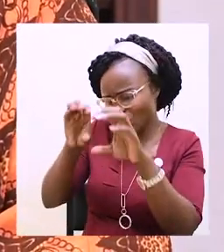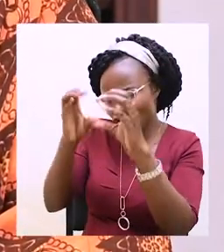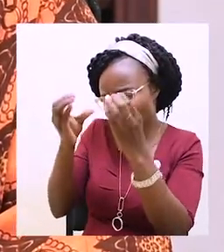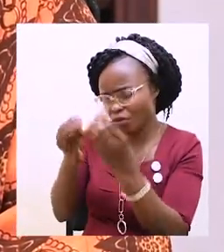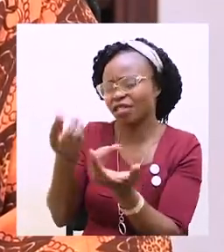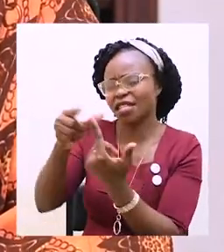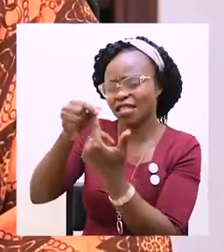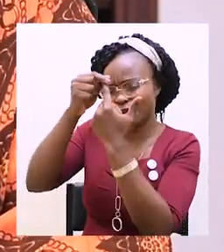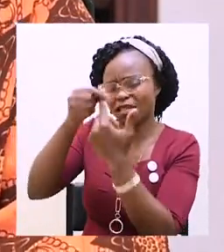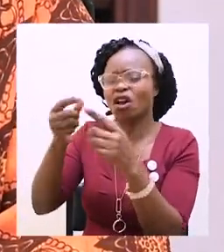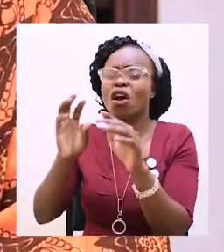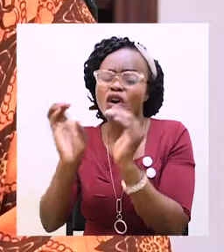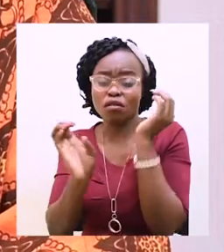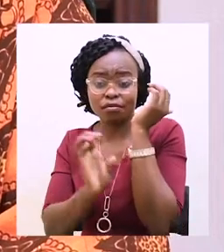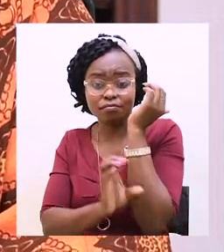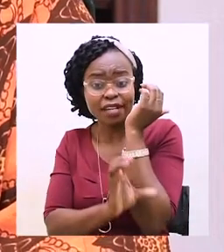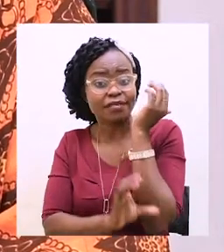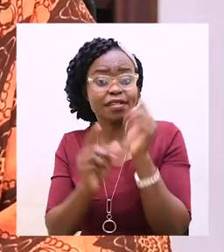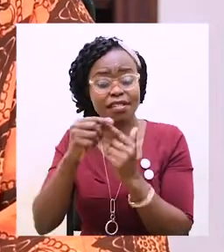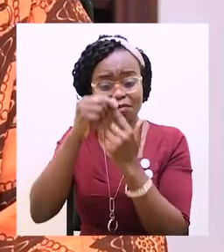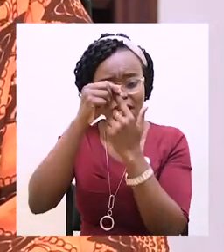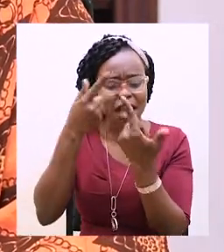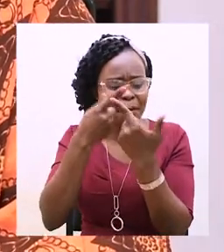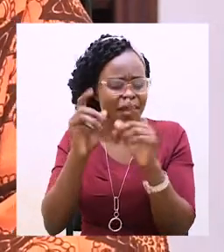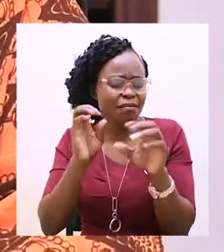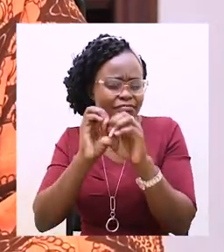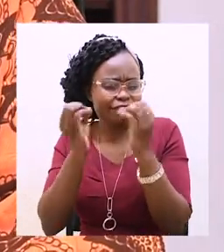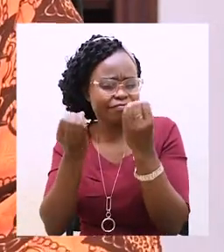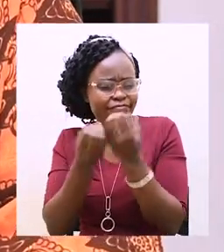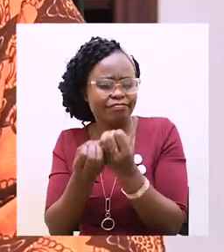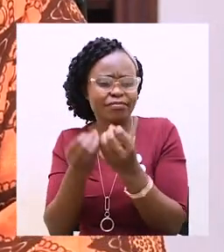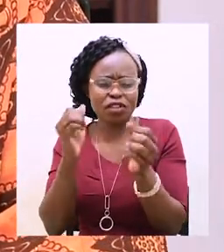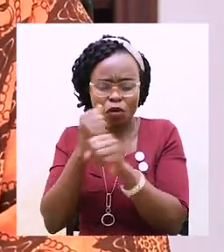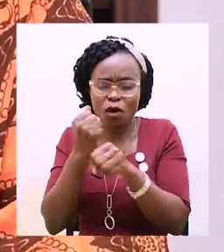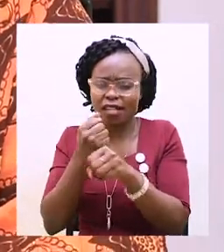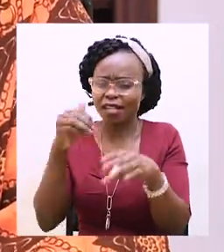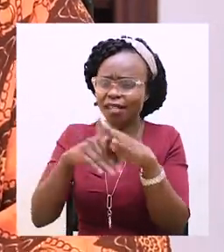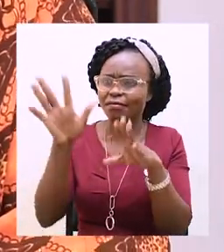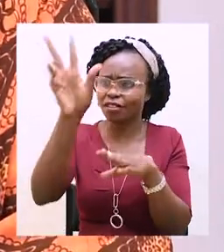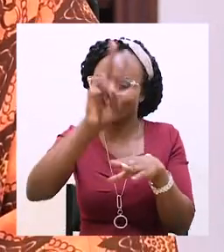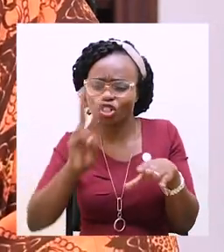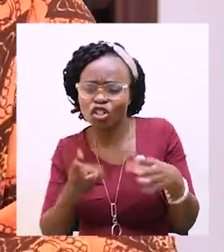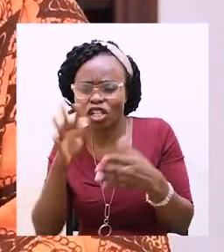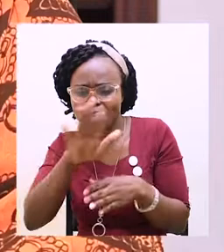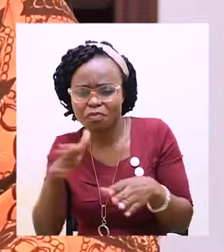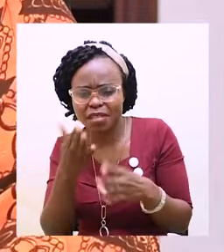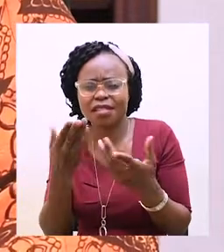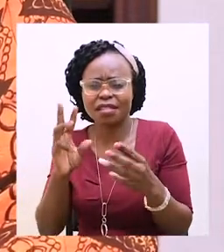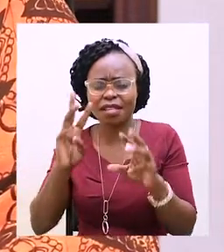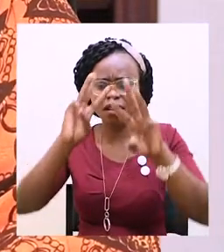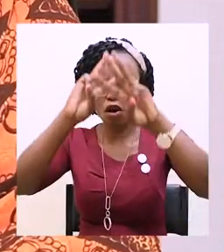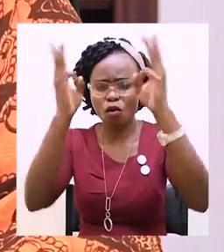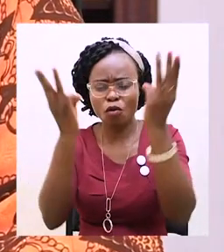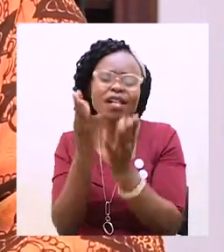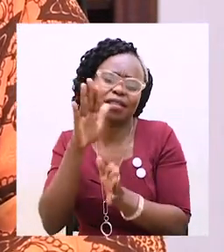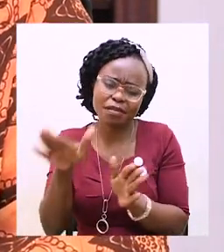or specific countries. So there have not been a lot of organizations that operate at regional spaces and hence engaging at the global processes in